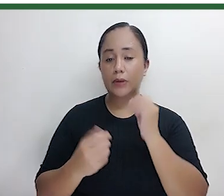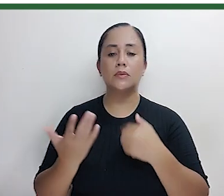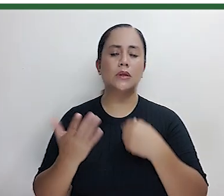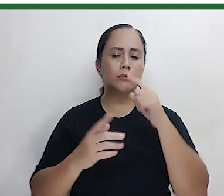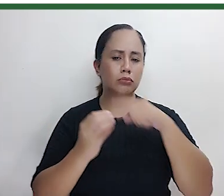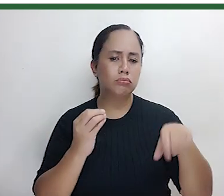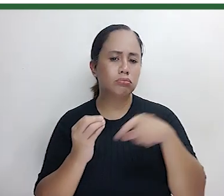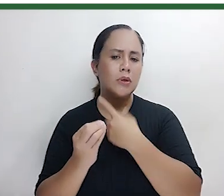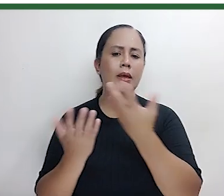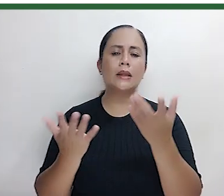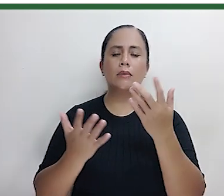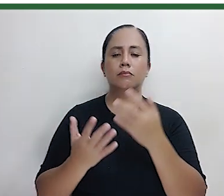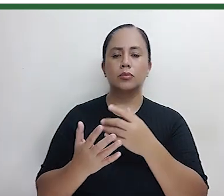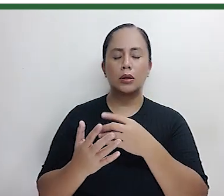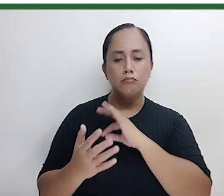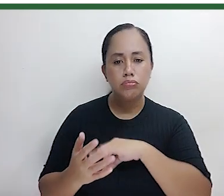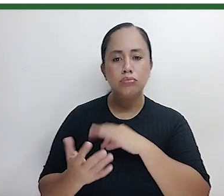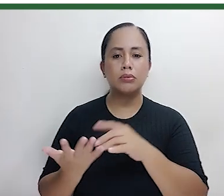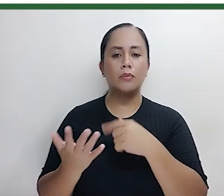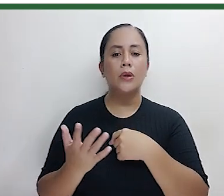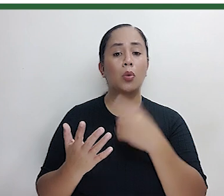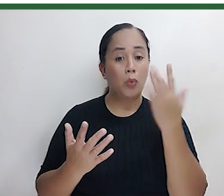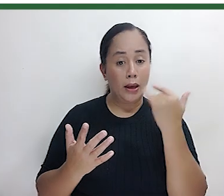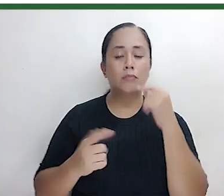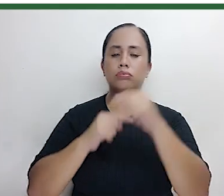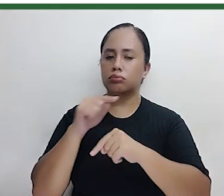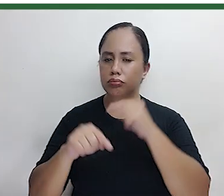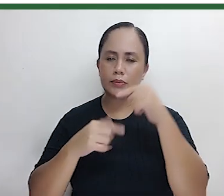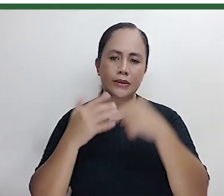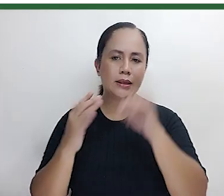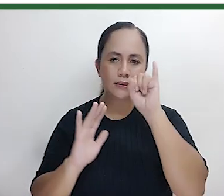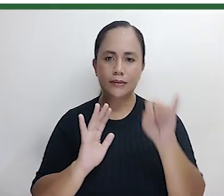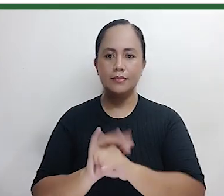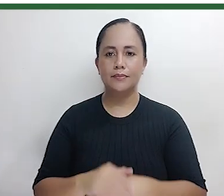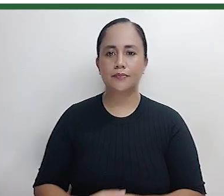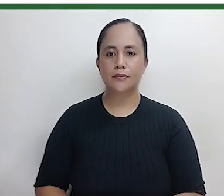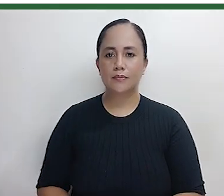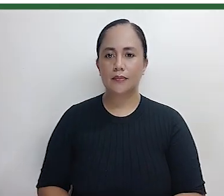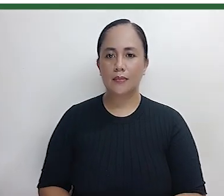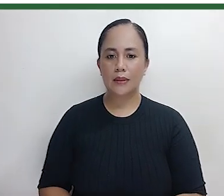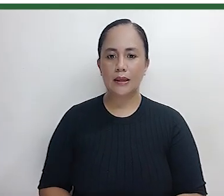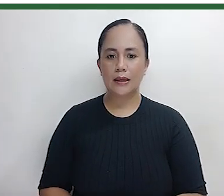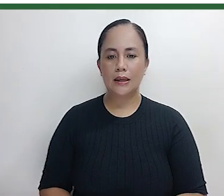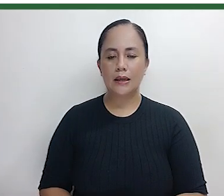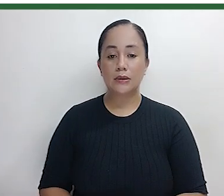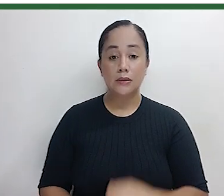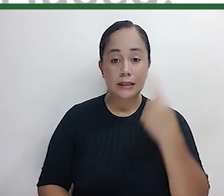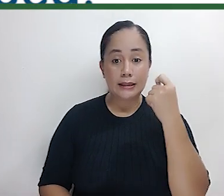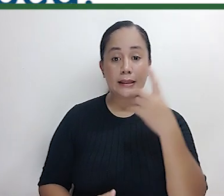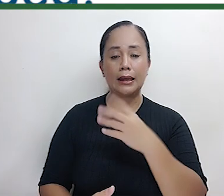their experiences of discrimination and privilege come from the intersections of these identities.